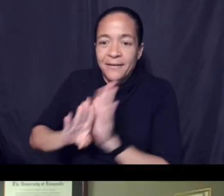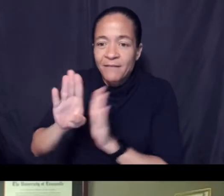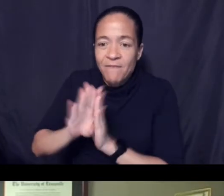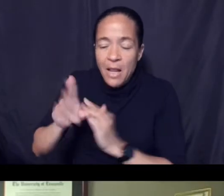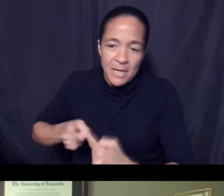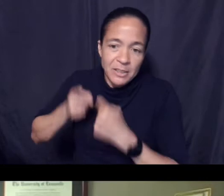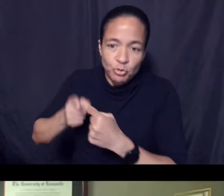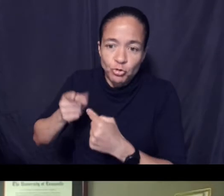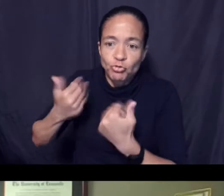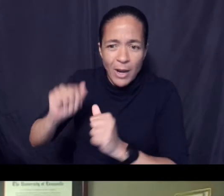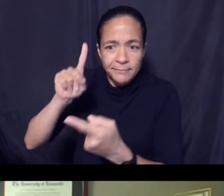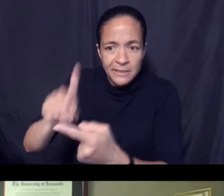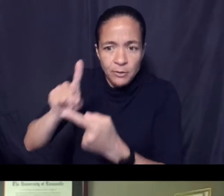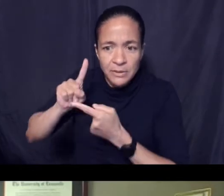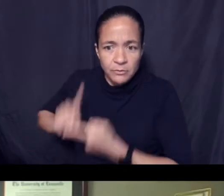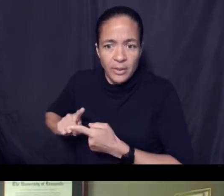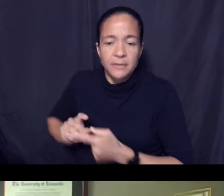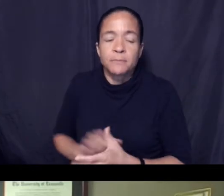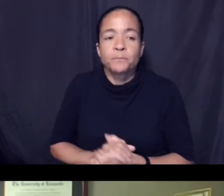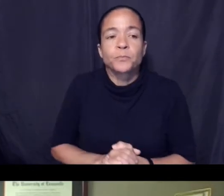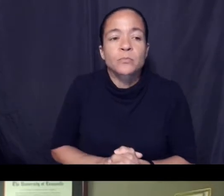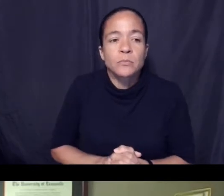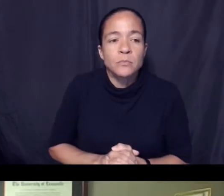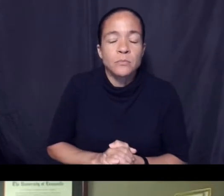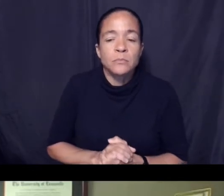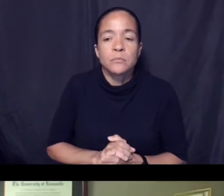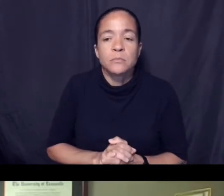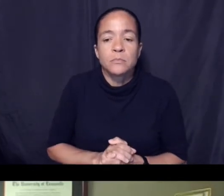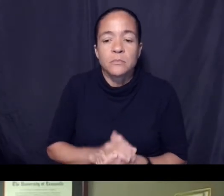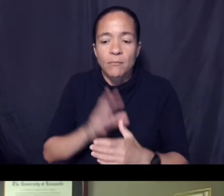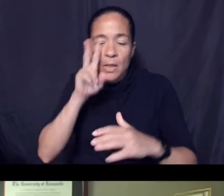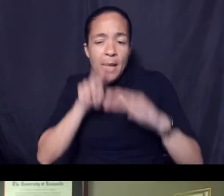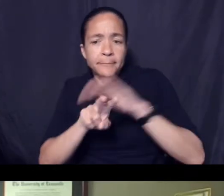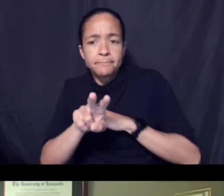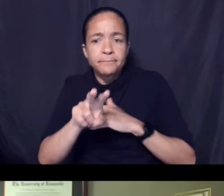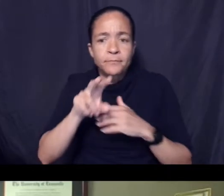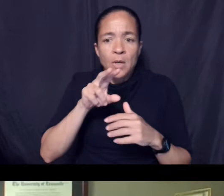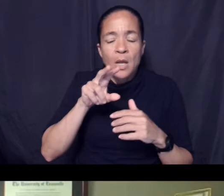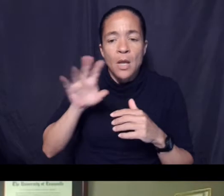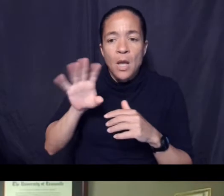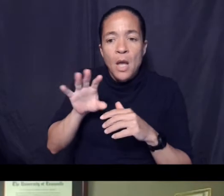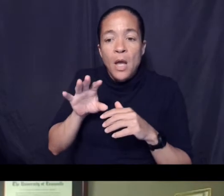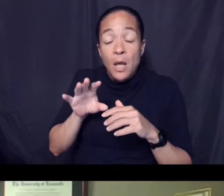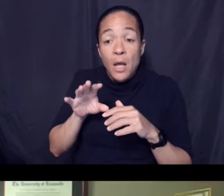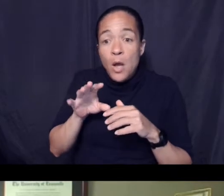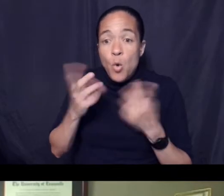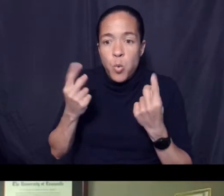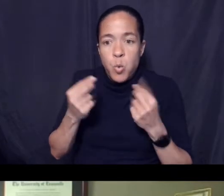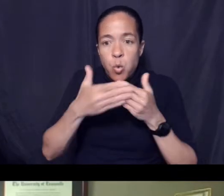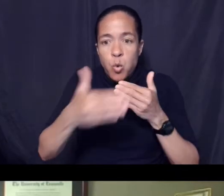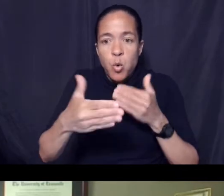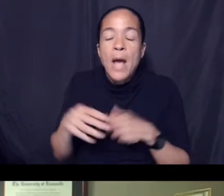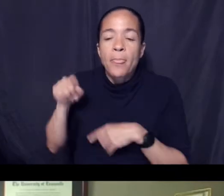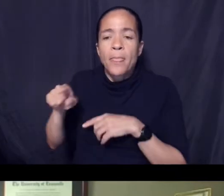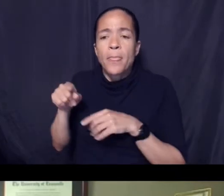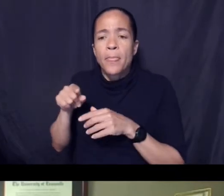So in terms of anticipatory management, the primary care provider or pediatrician is very important to the care